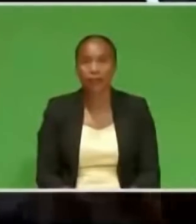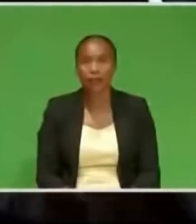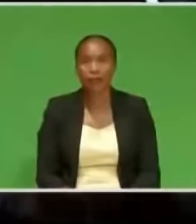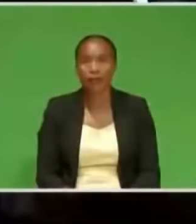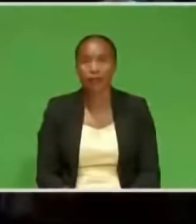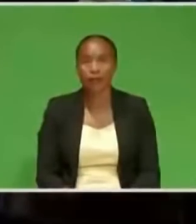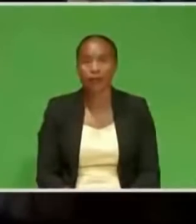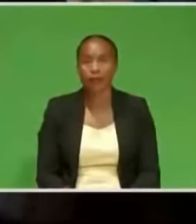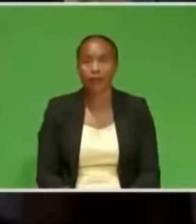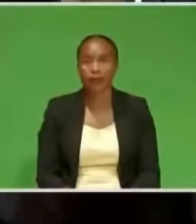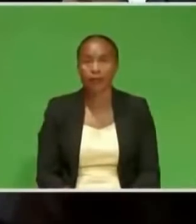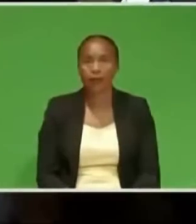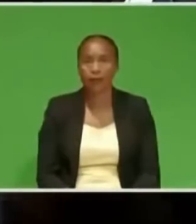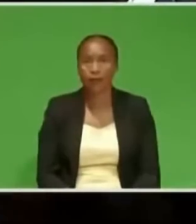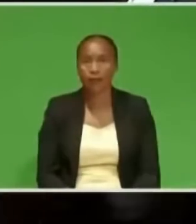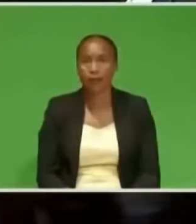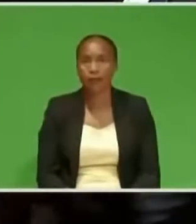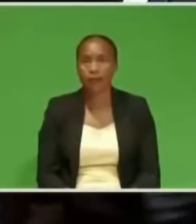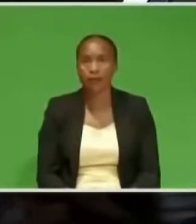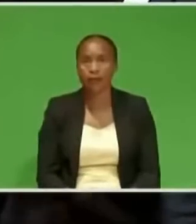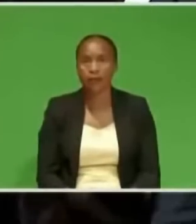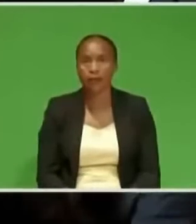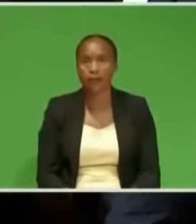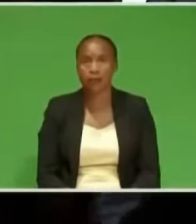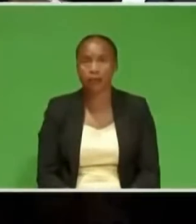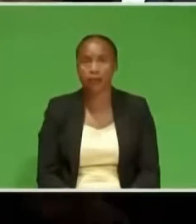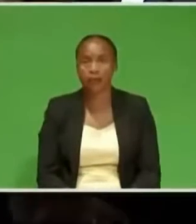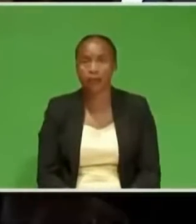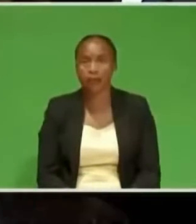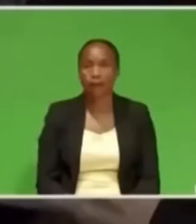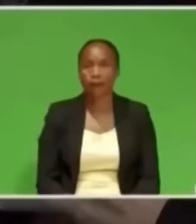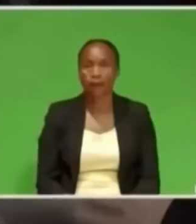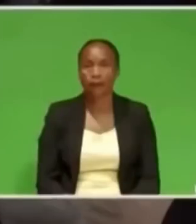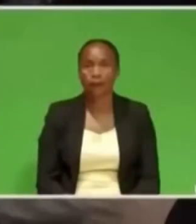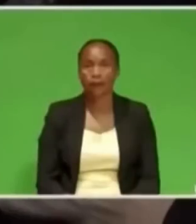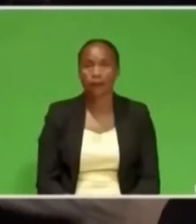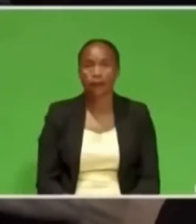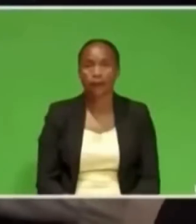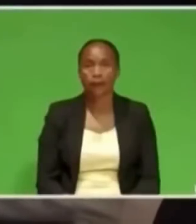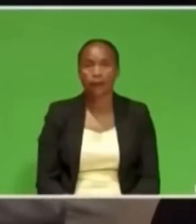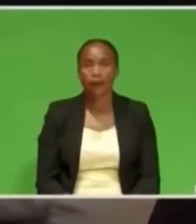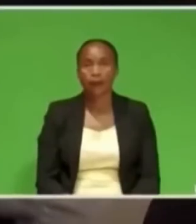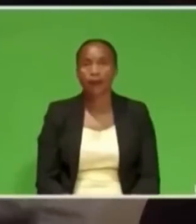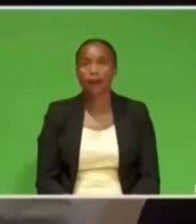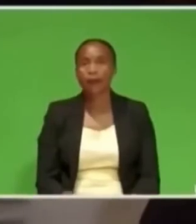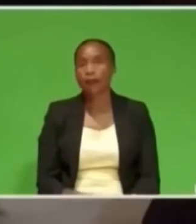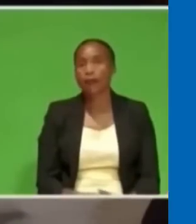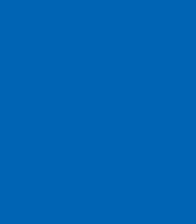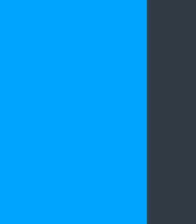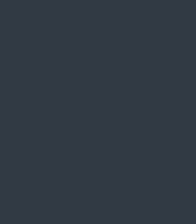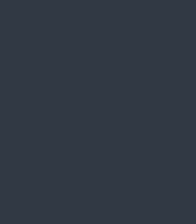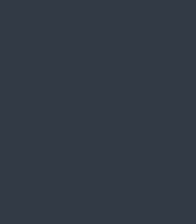Otherwise, Ramaphosa may face more scenes like this, both inside and outside Parliament.